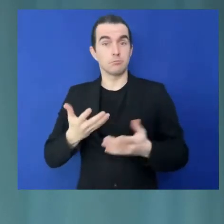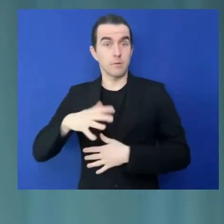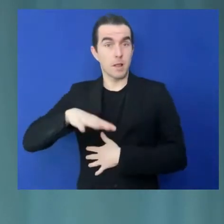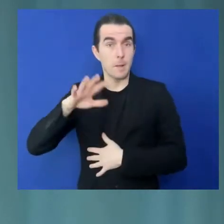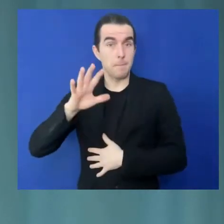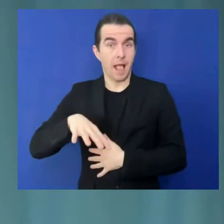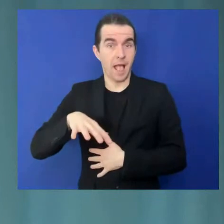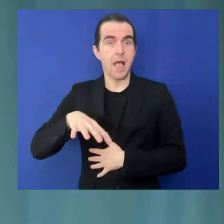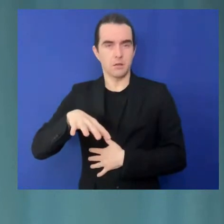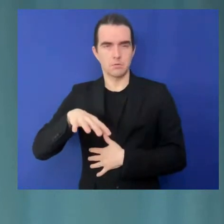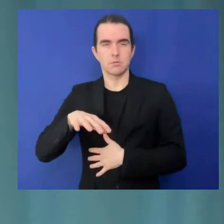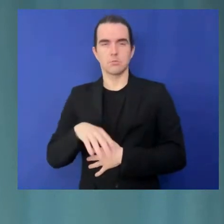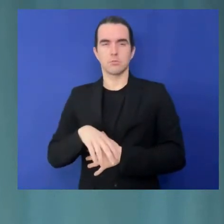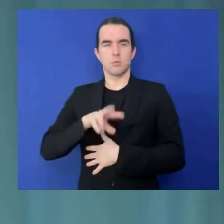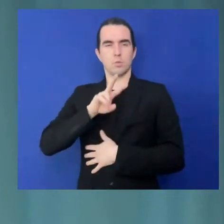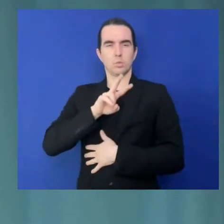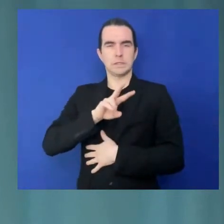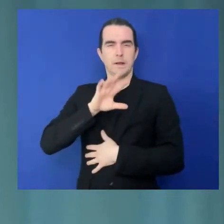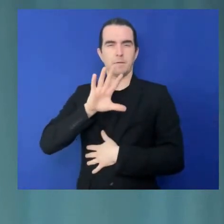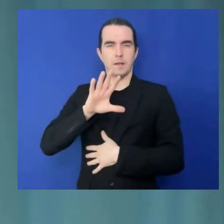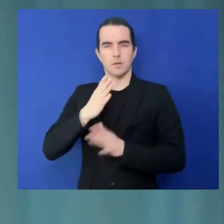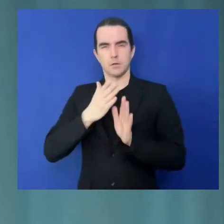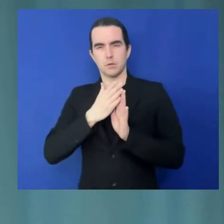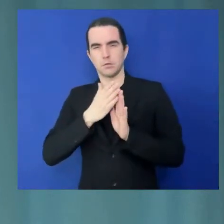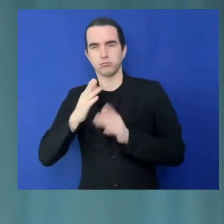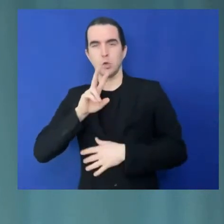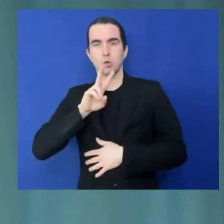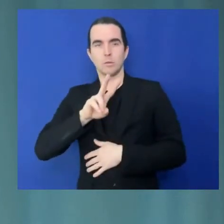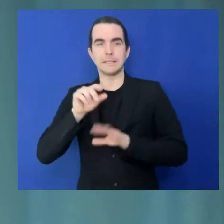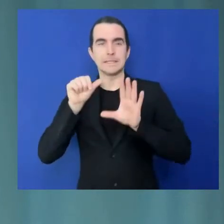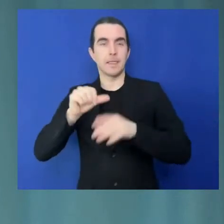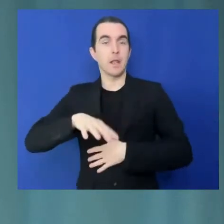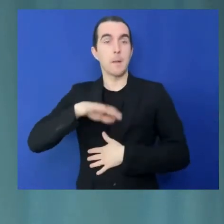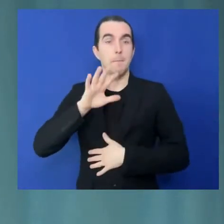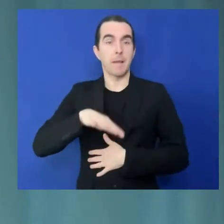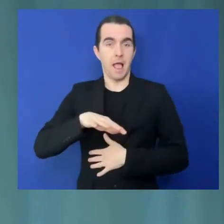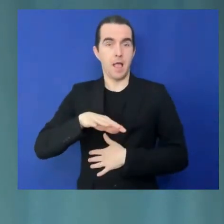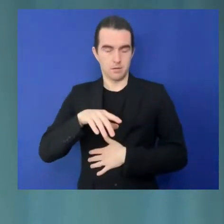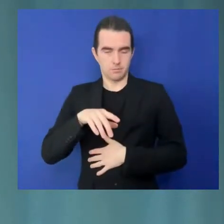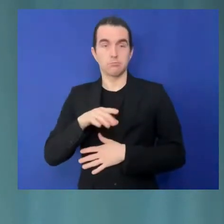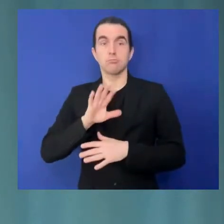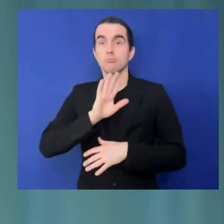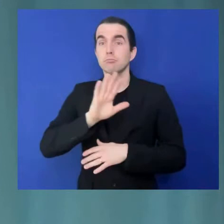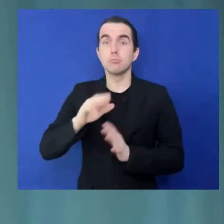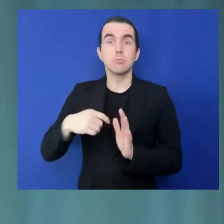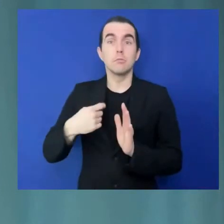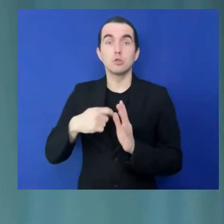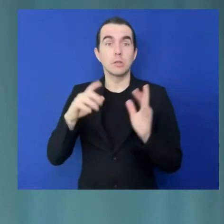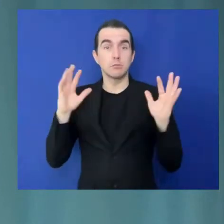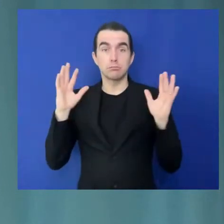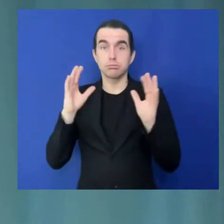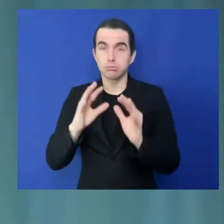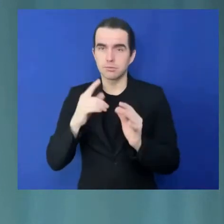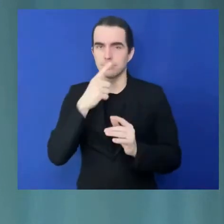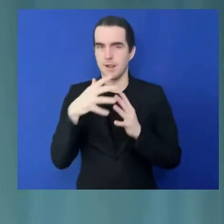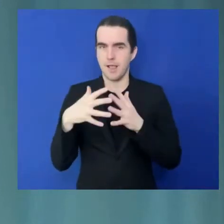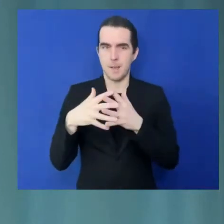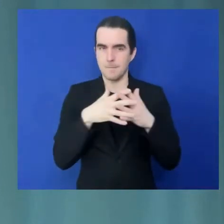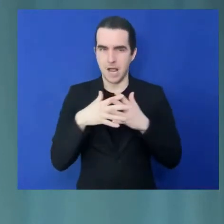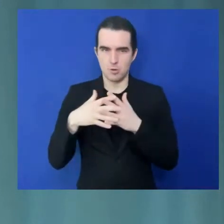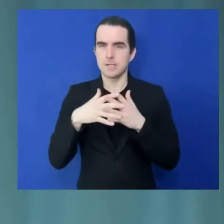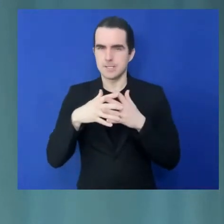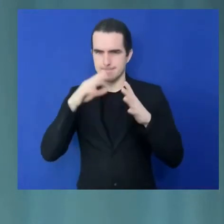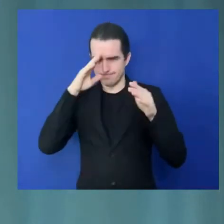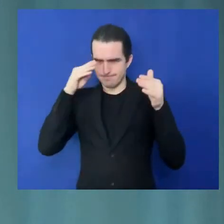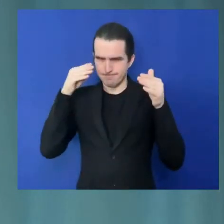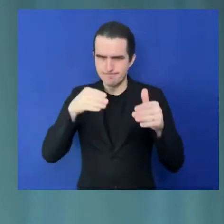we couldn't be here without the very kind cooperation of the UN itself. together